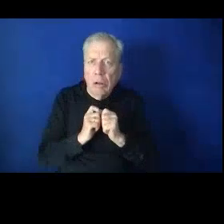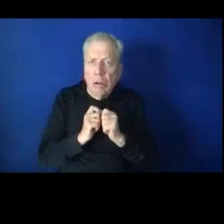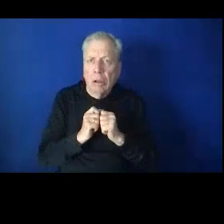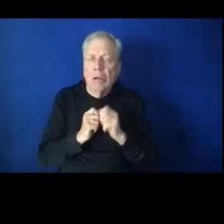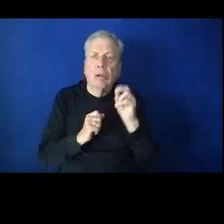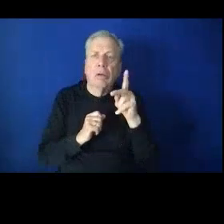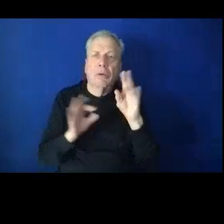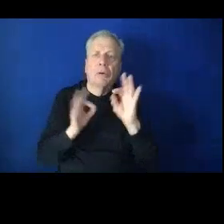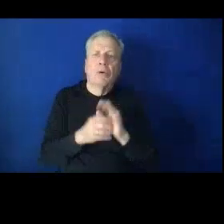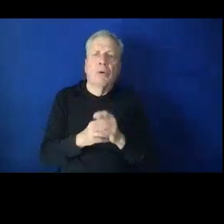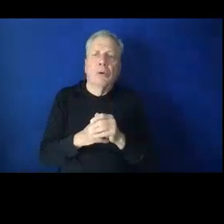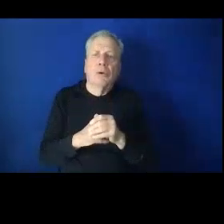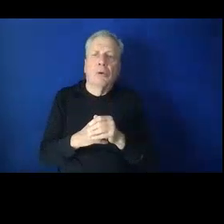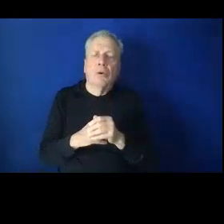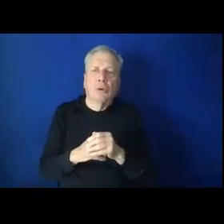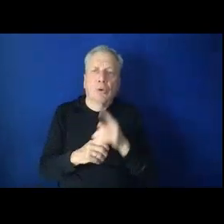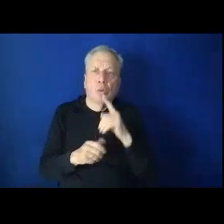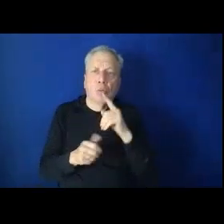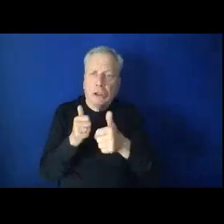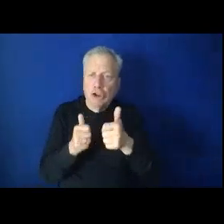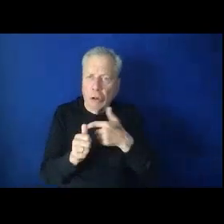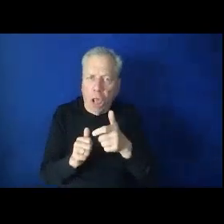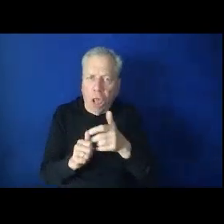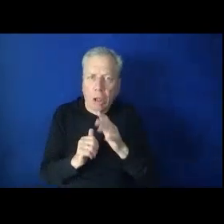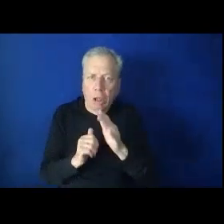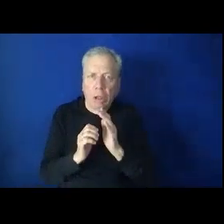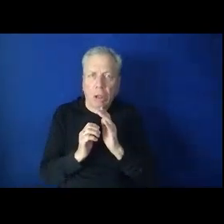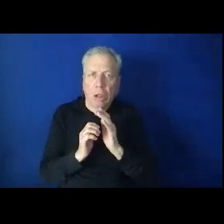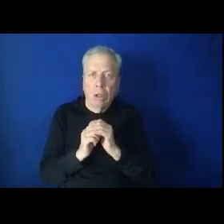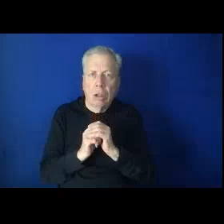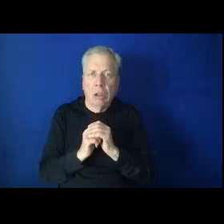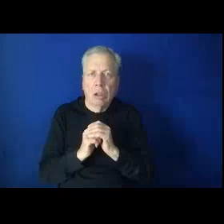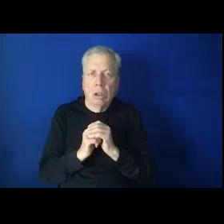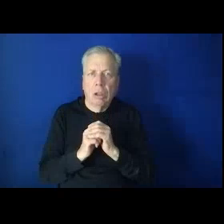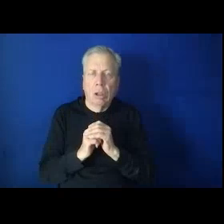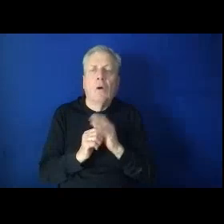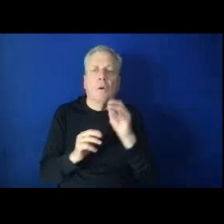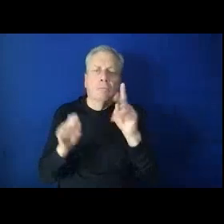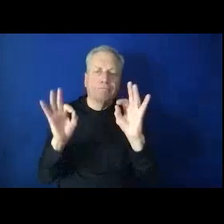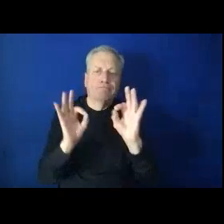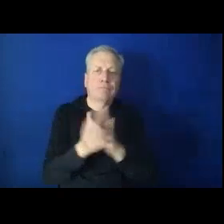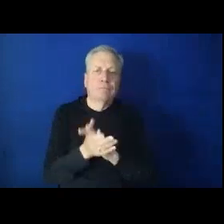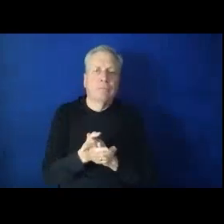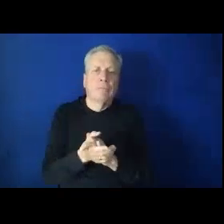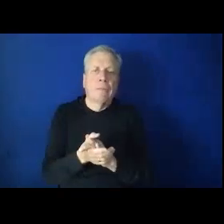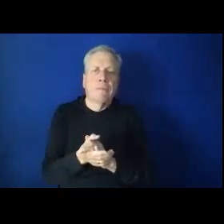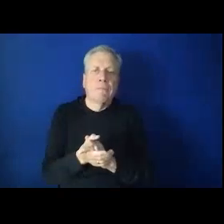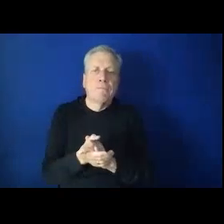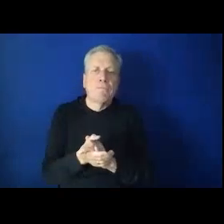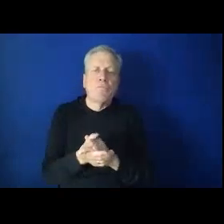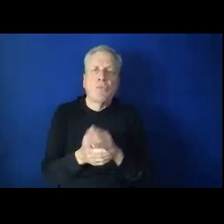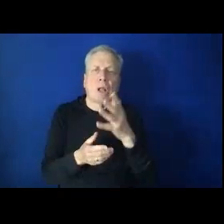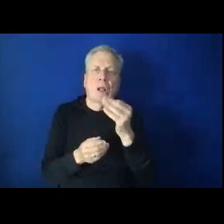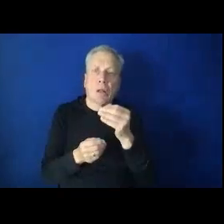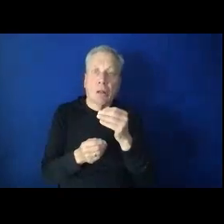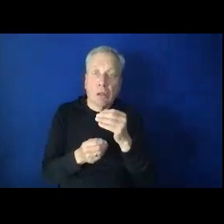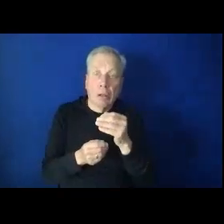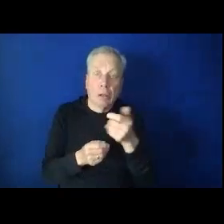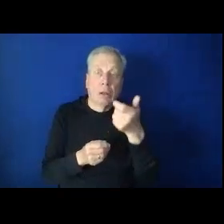Okay, and which way? So I don't. That's forward. Okay, and point it towards that.